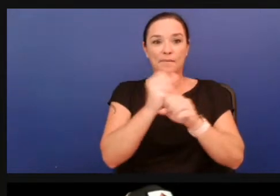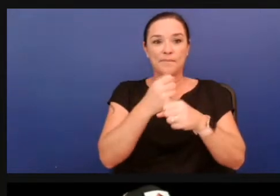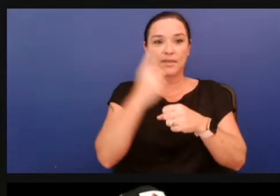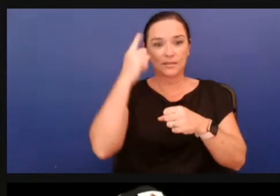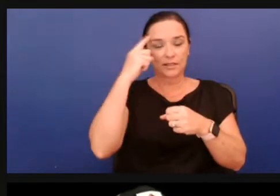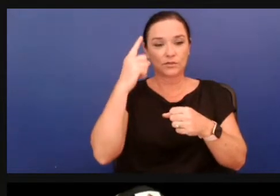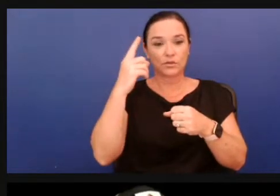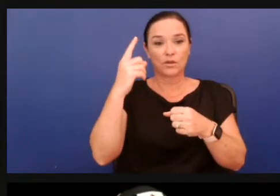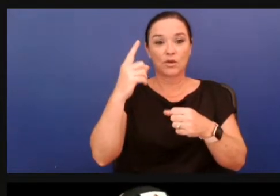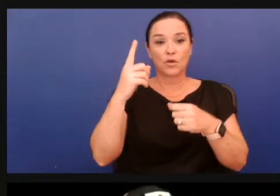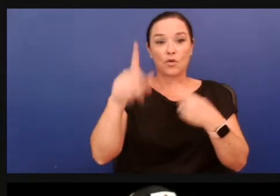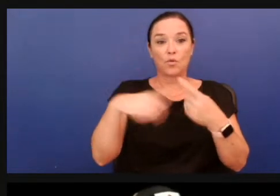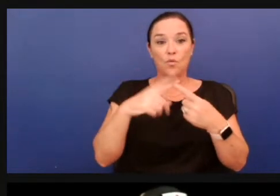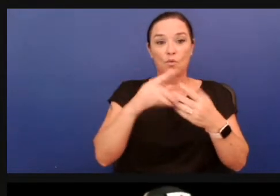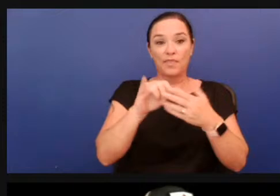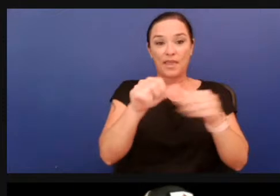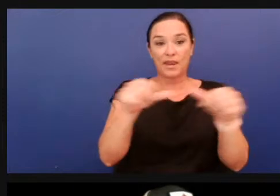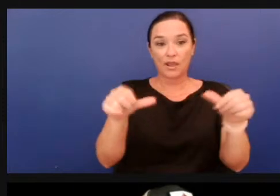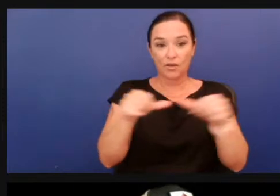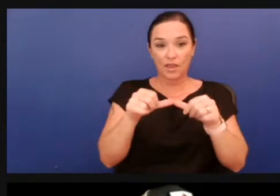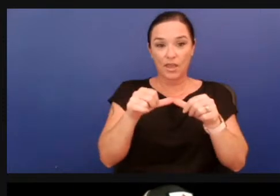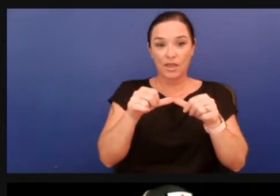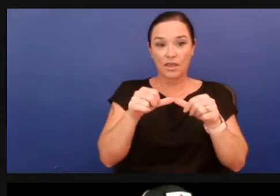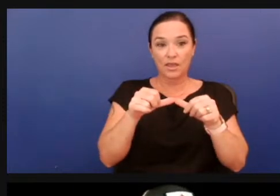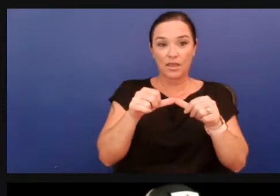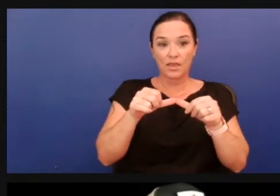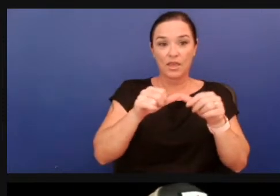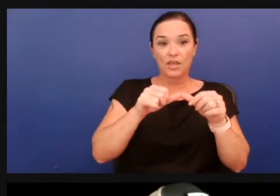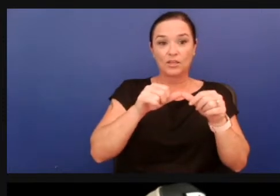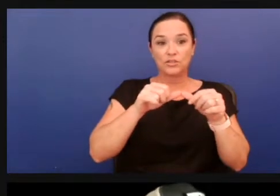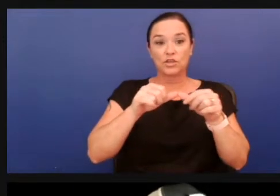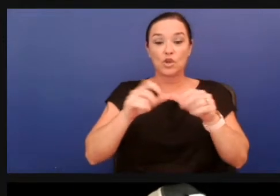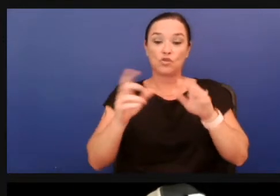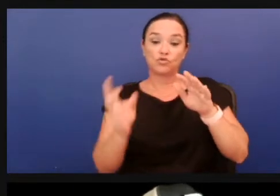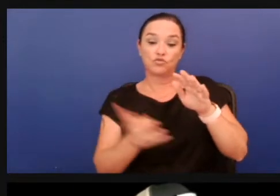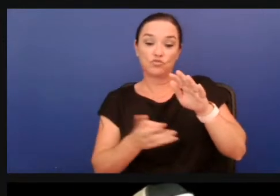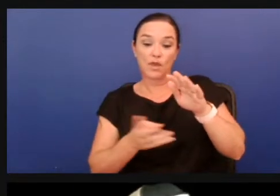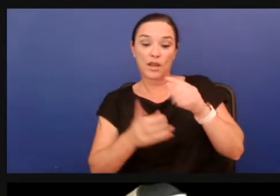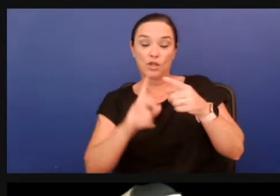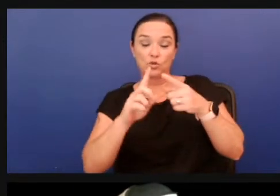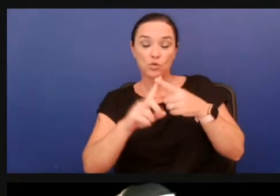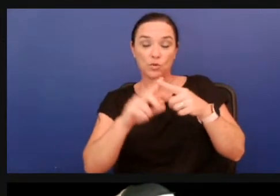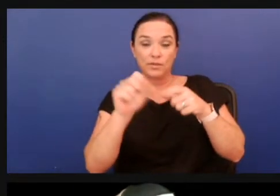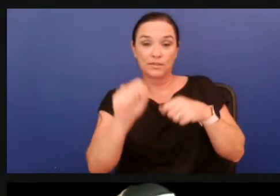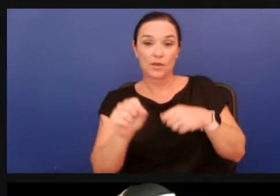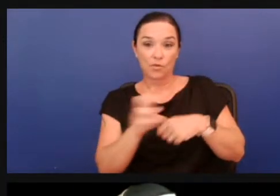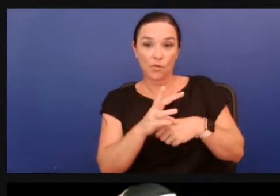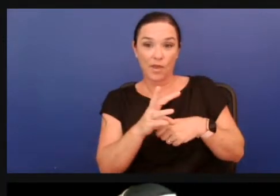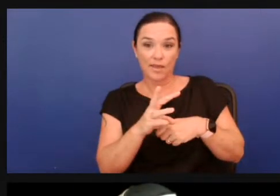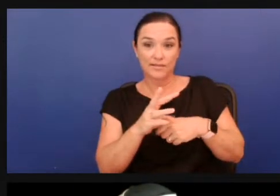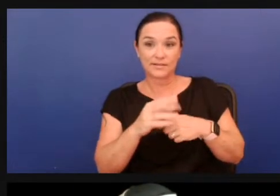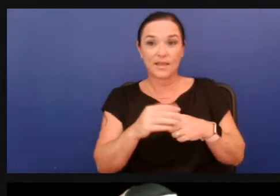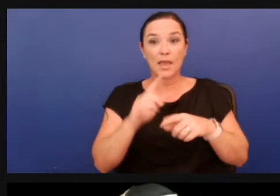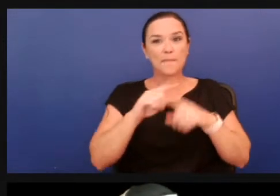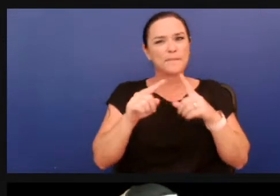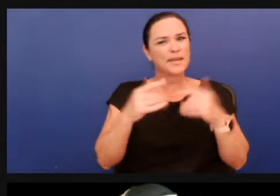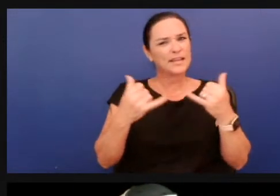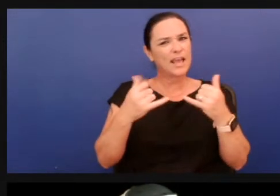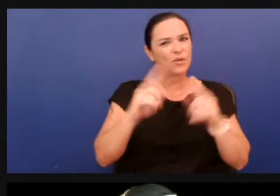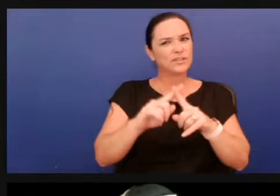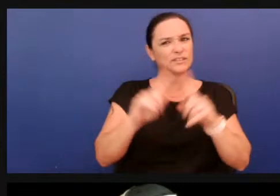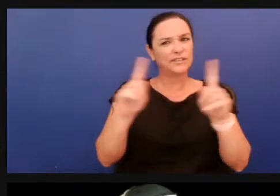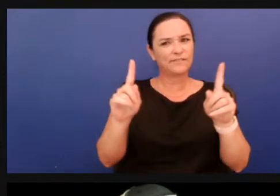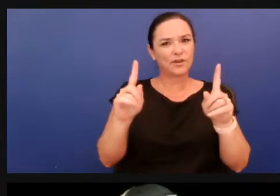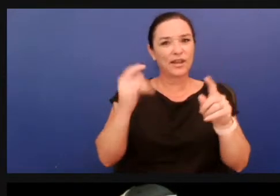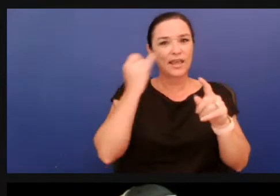that area is draining towards the southwest, that would drain as well. But here the signal is a little different, right? If let me zoom into